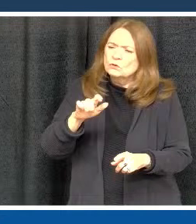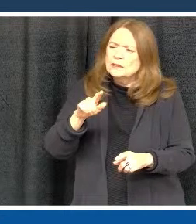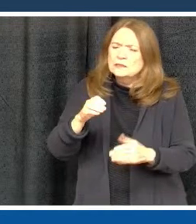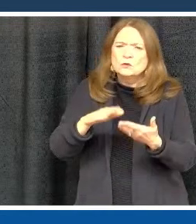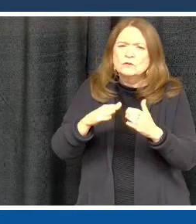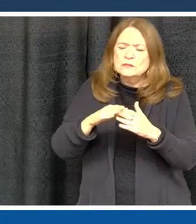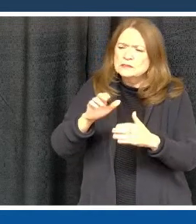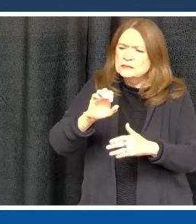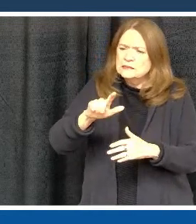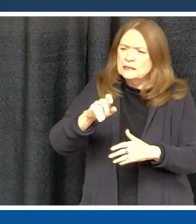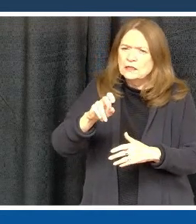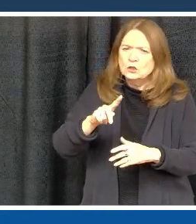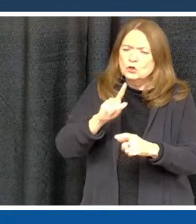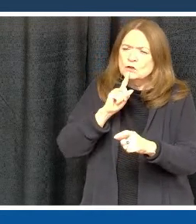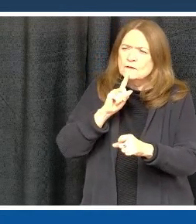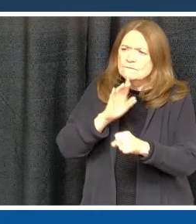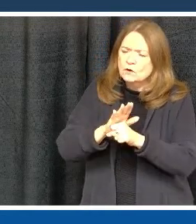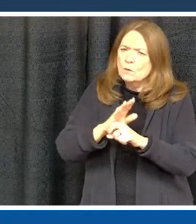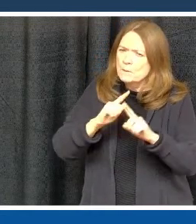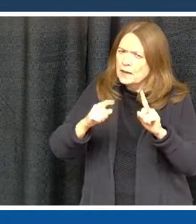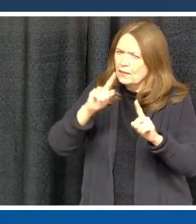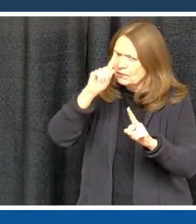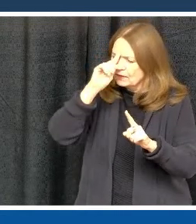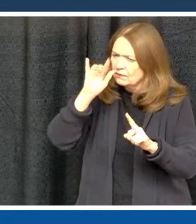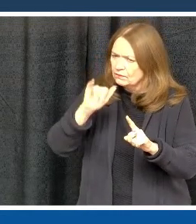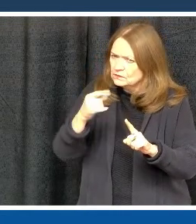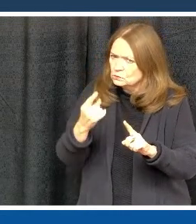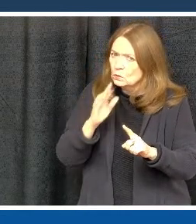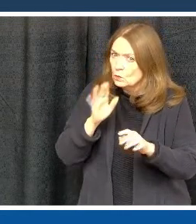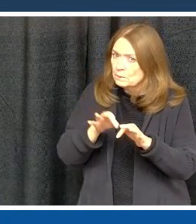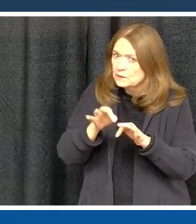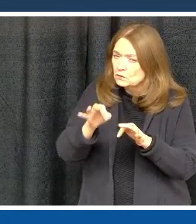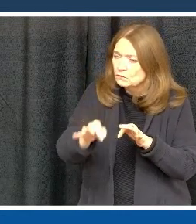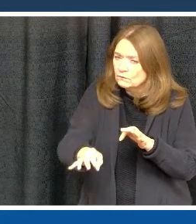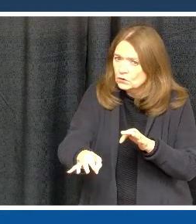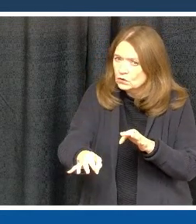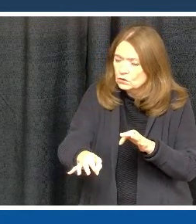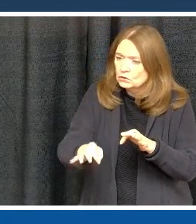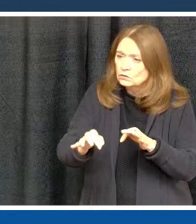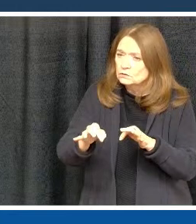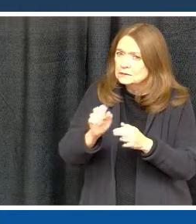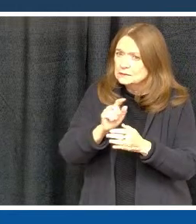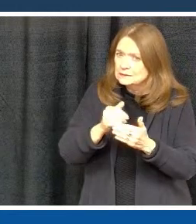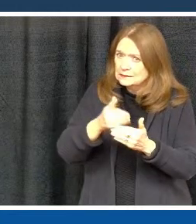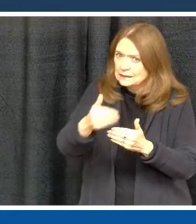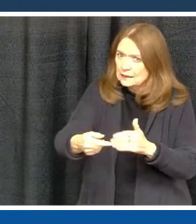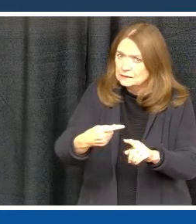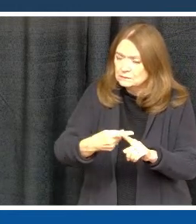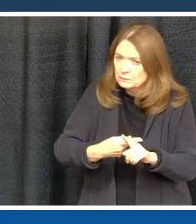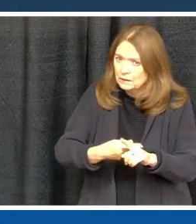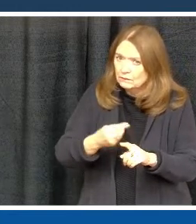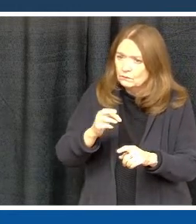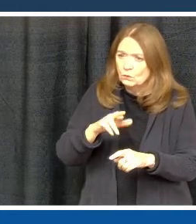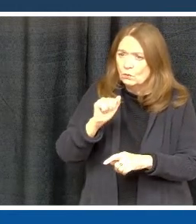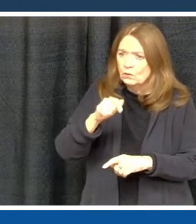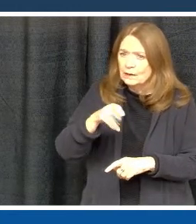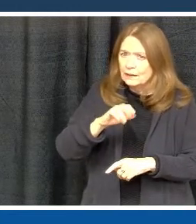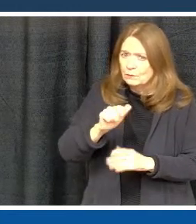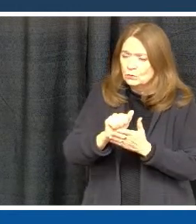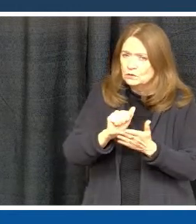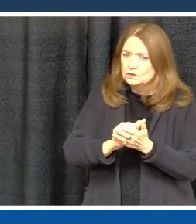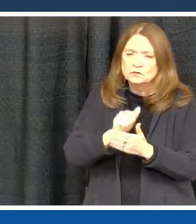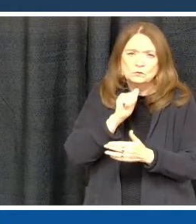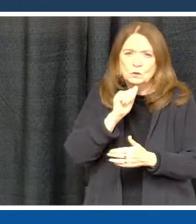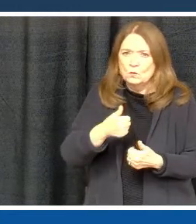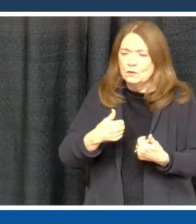can confirm for me, but I do believe this one is going to be deferred to next month or to April's agenda. So we won't